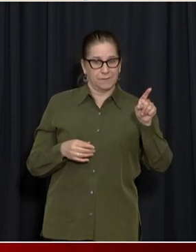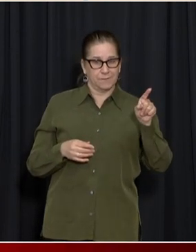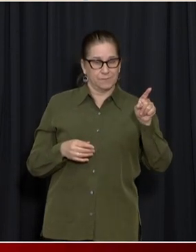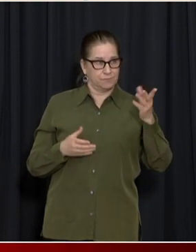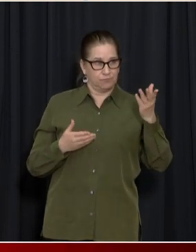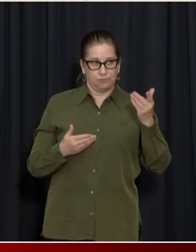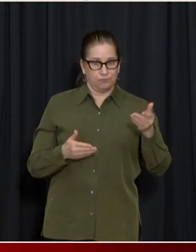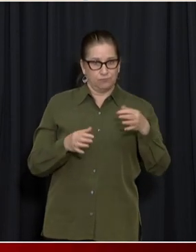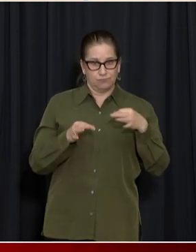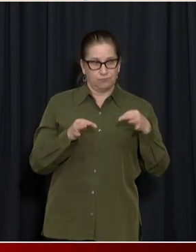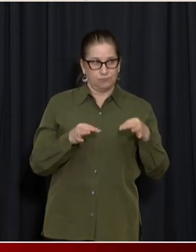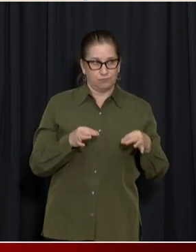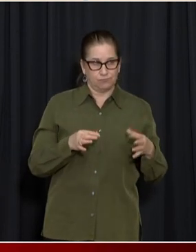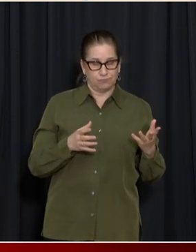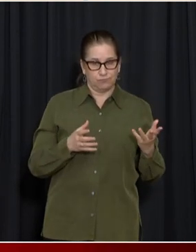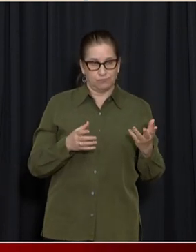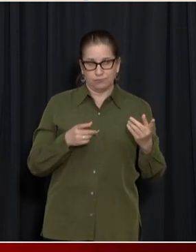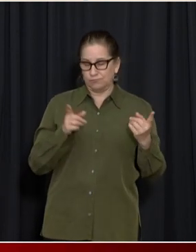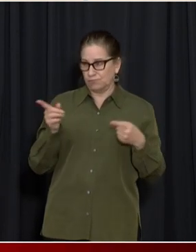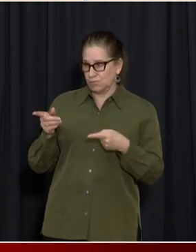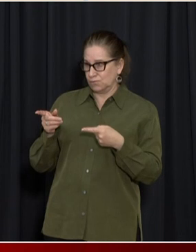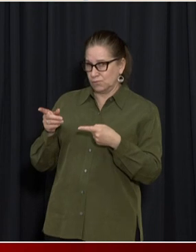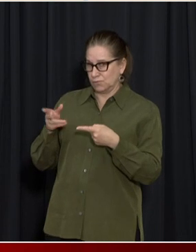We're calling a bit of an audible here.